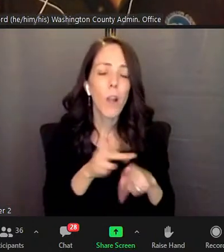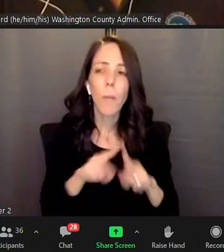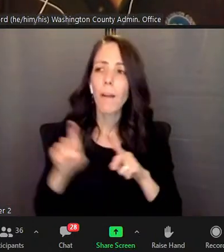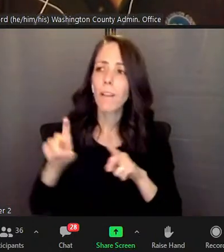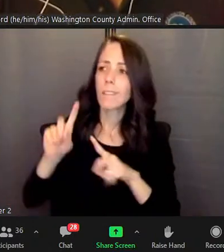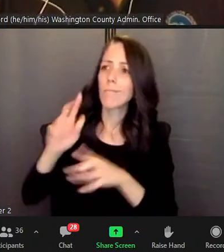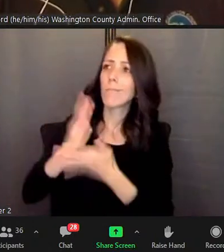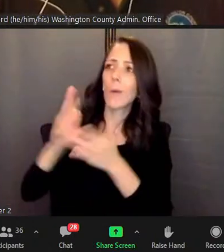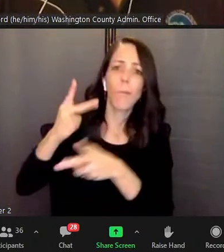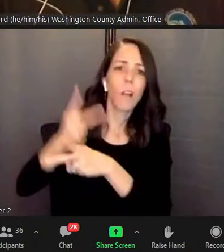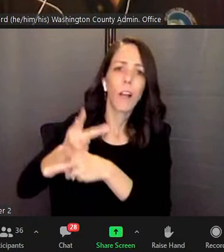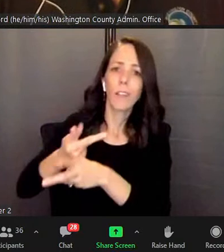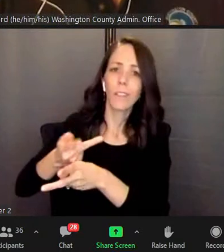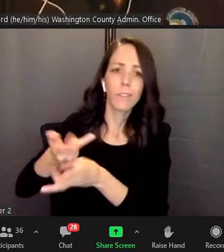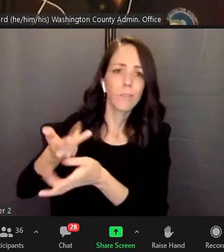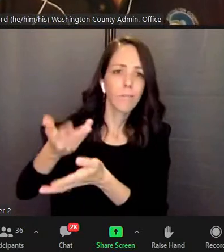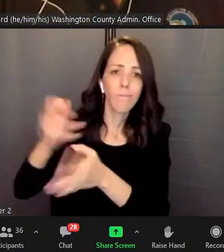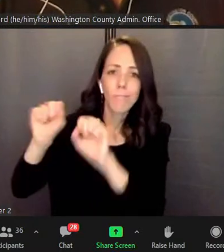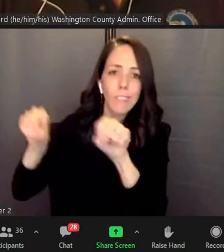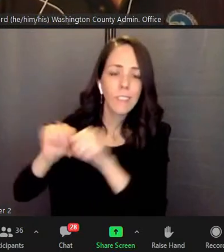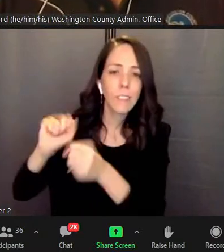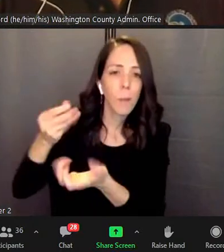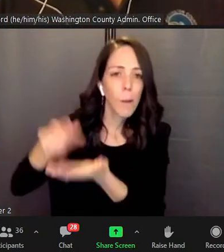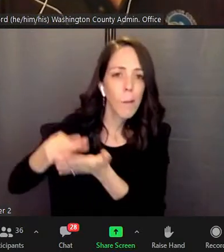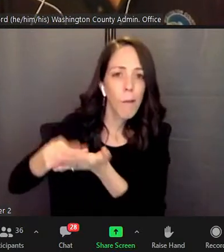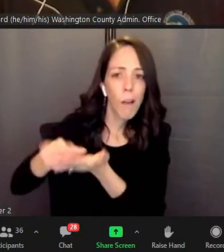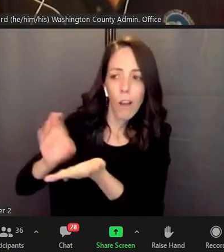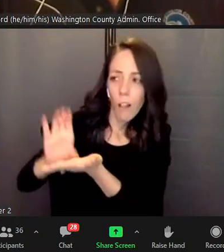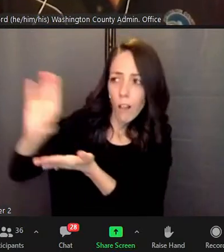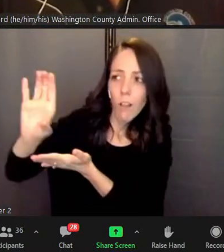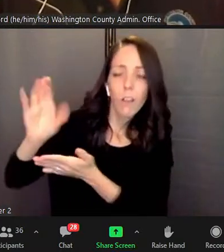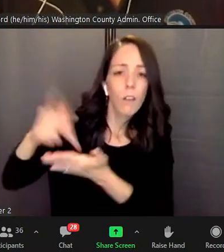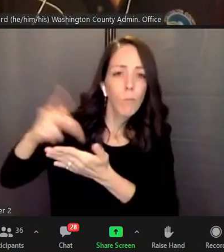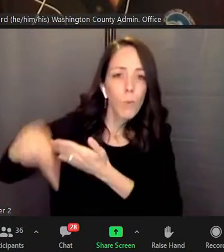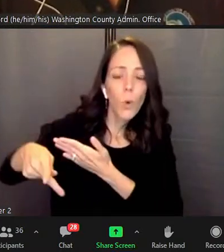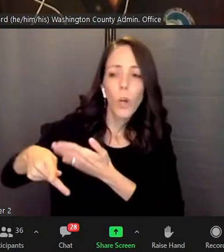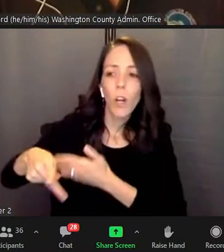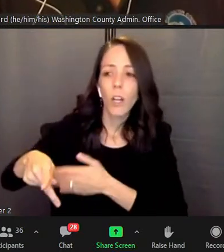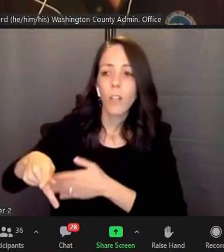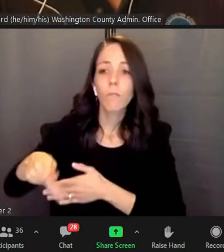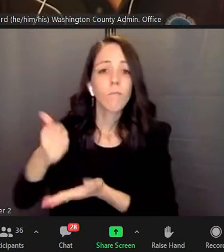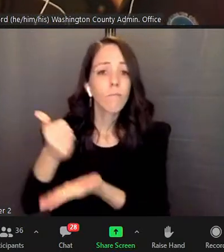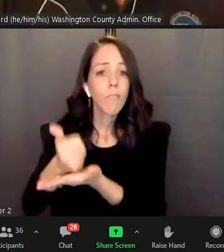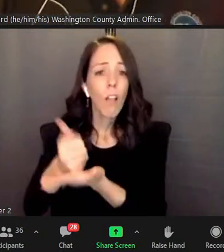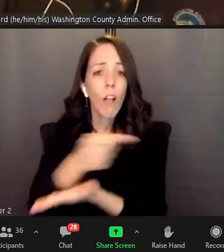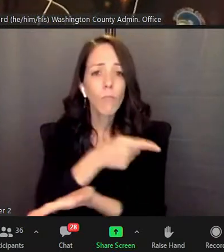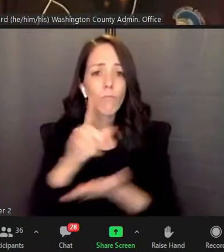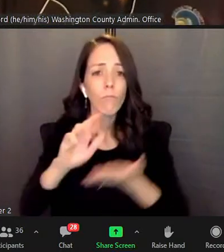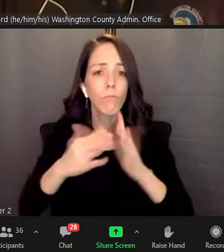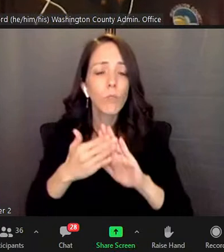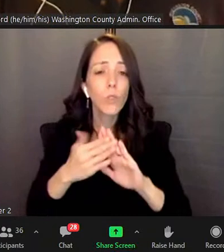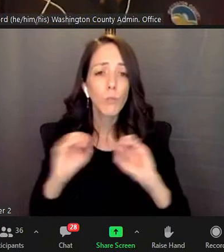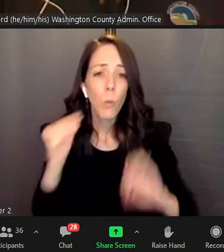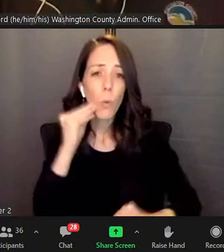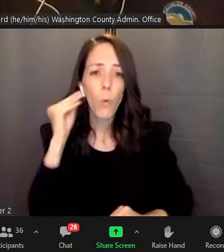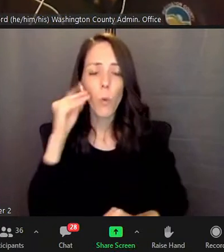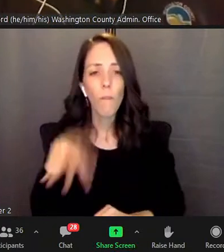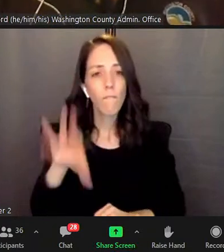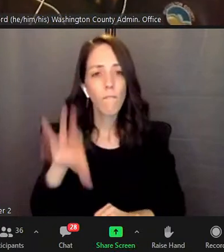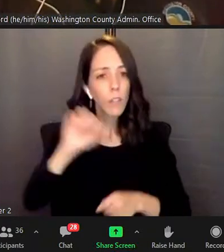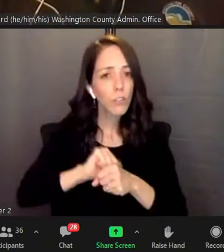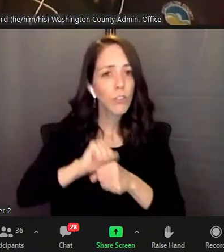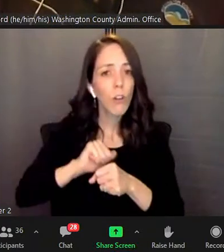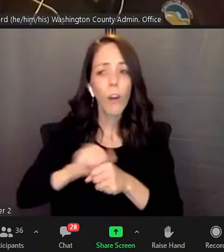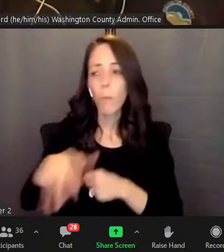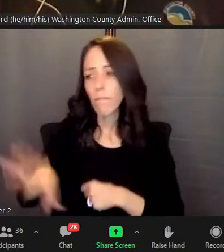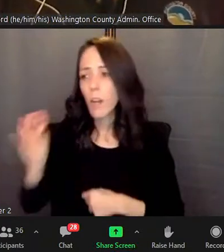real meaningful money, into getting people reemployed in positions that they're suited for. I know everybody said,